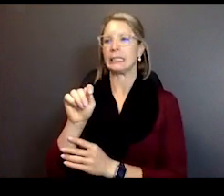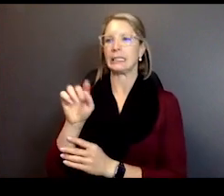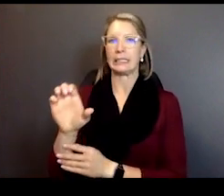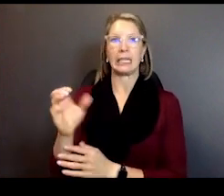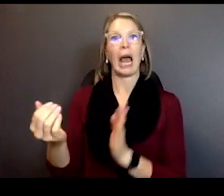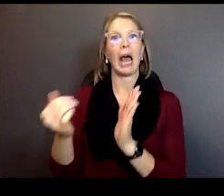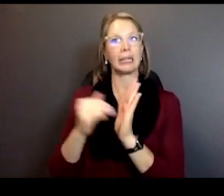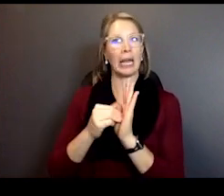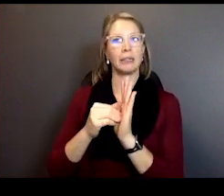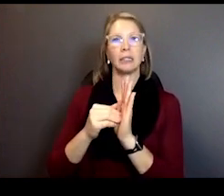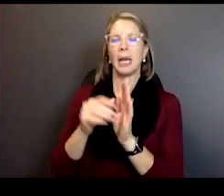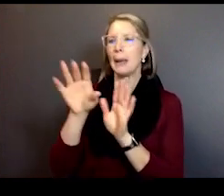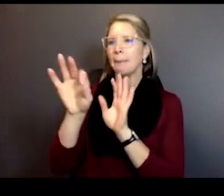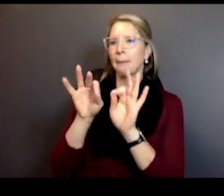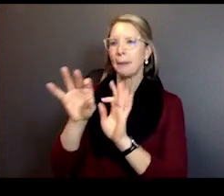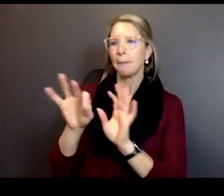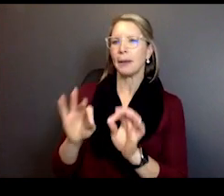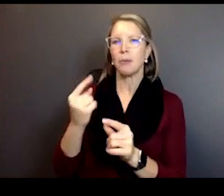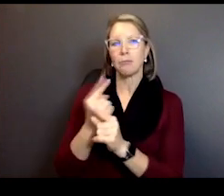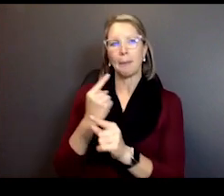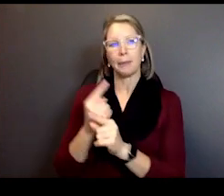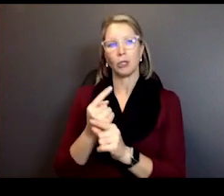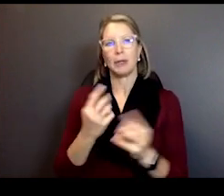are applicable to your patient.